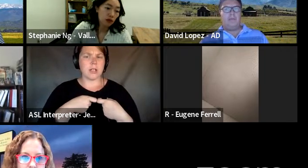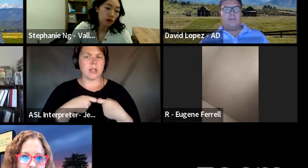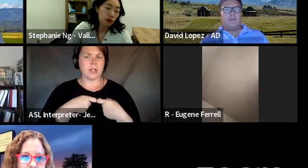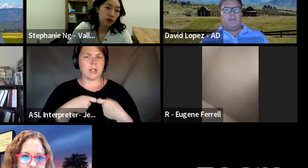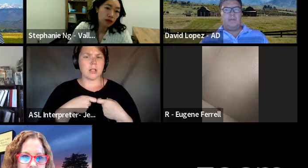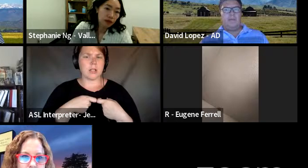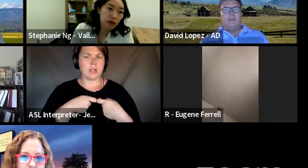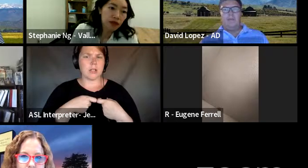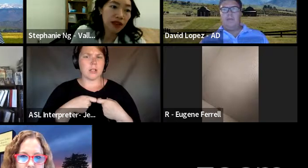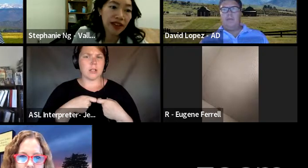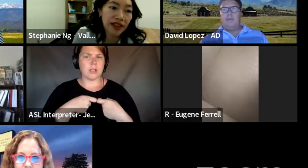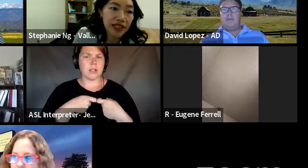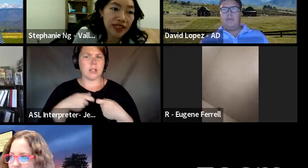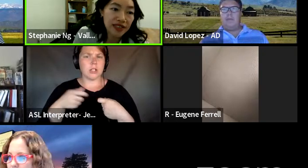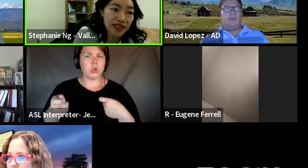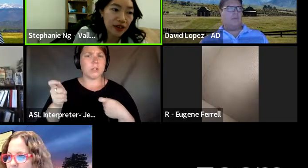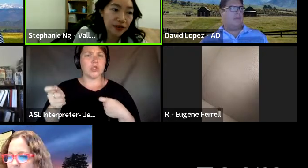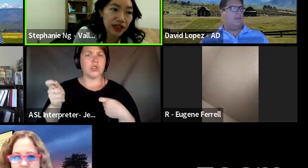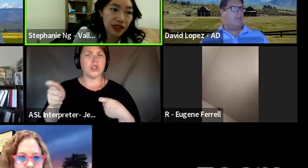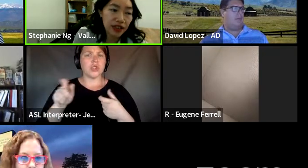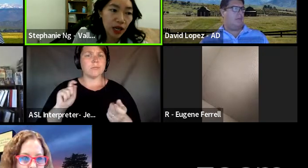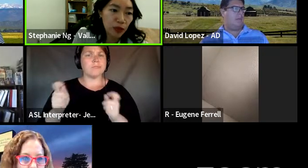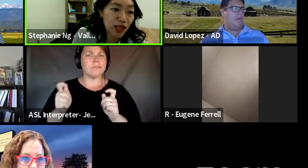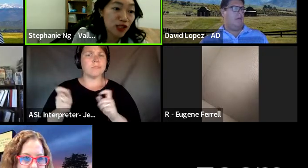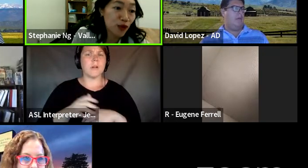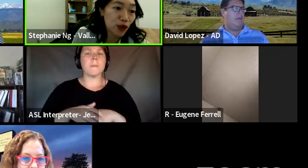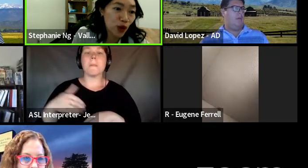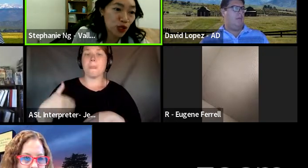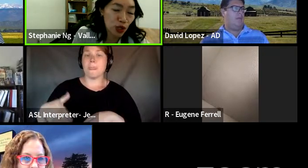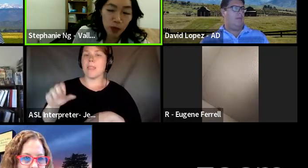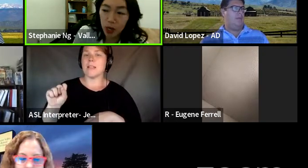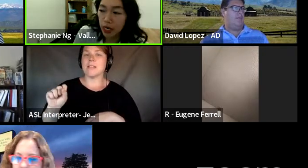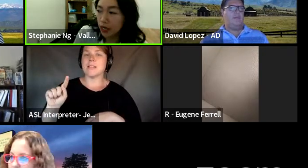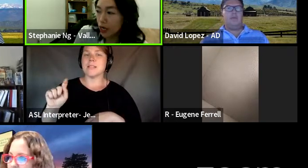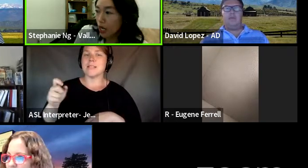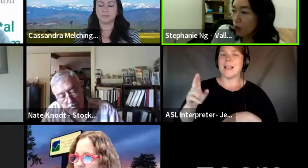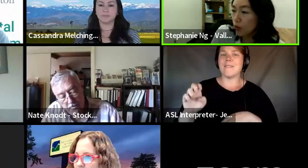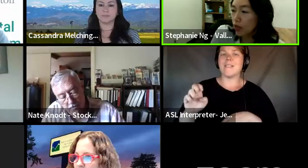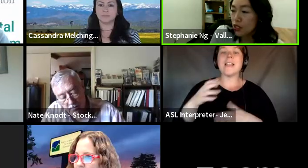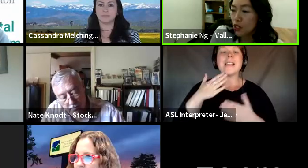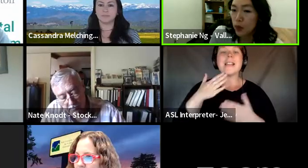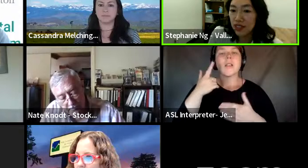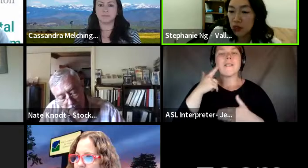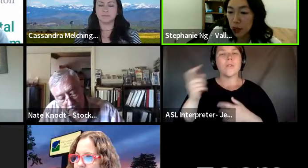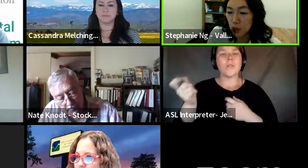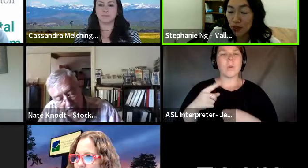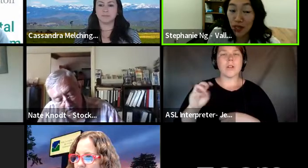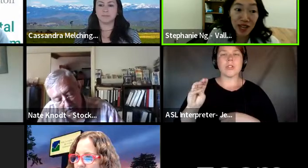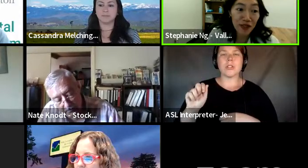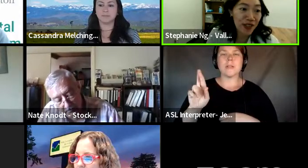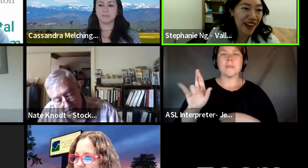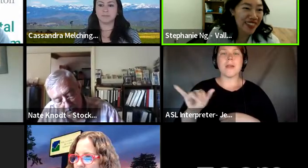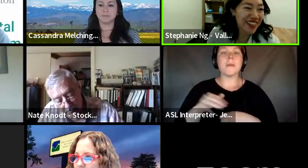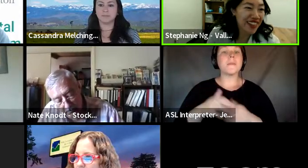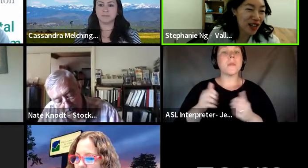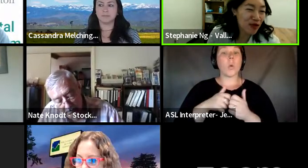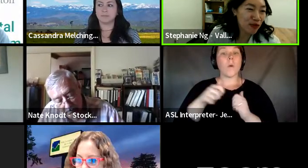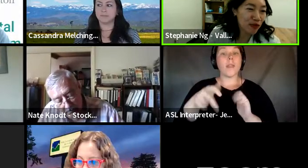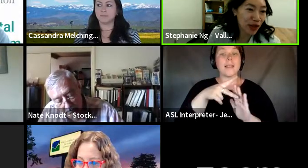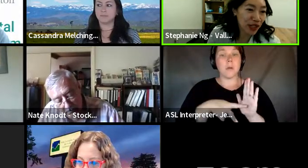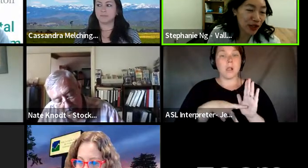switcher. This is Stephanie. Thanks for the question, Mary. So with this measure, they definitely, I